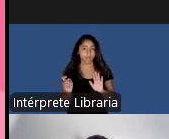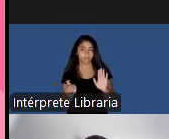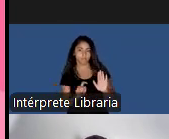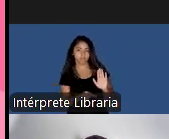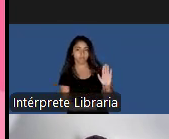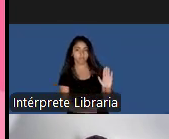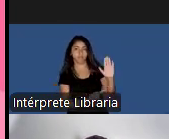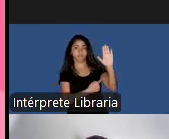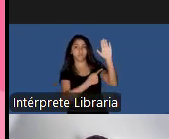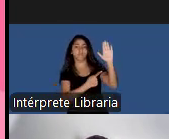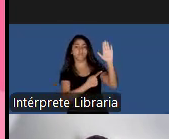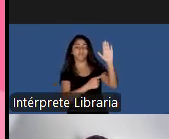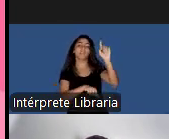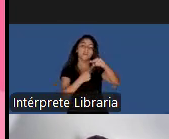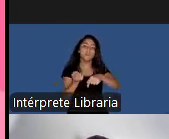hand button,